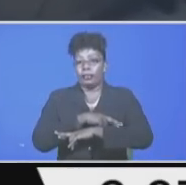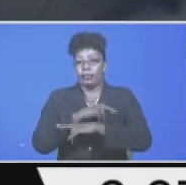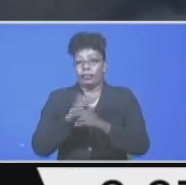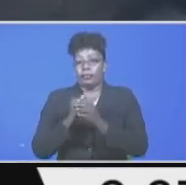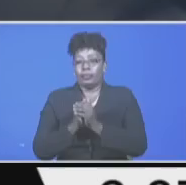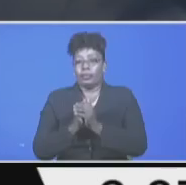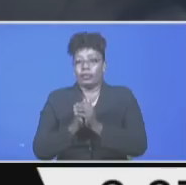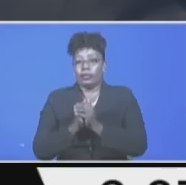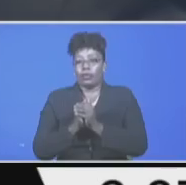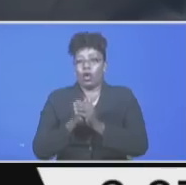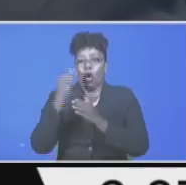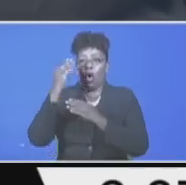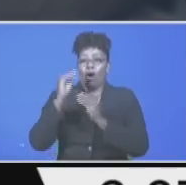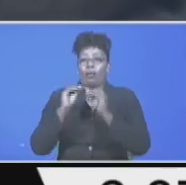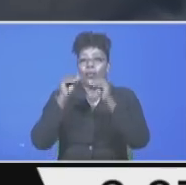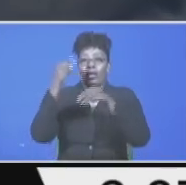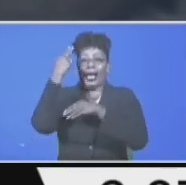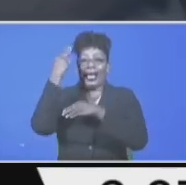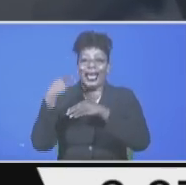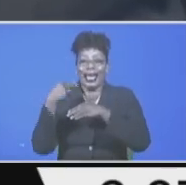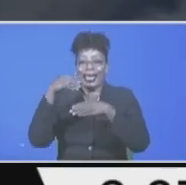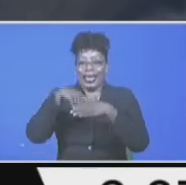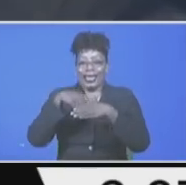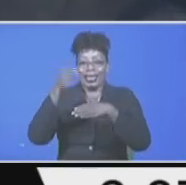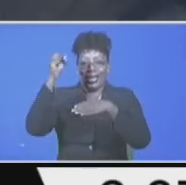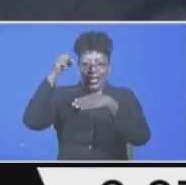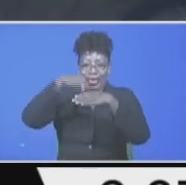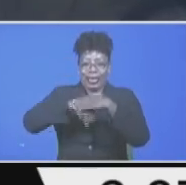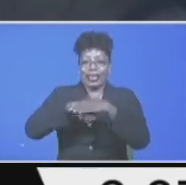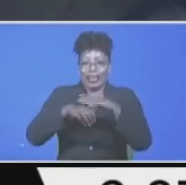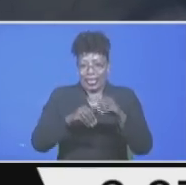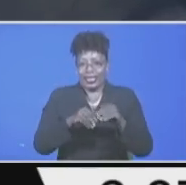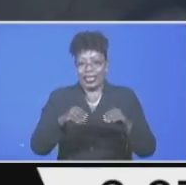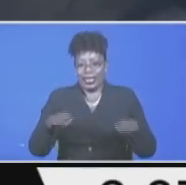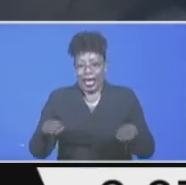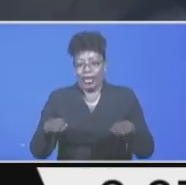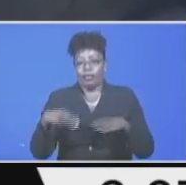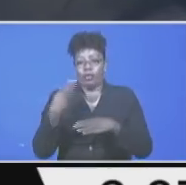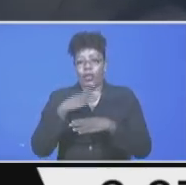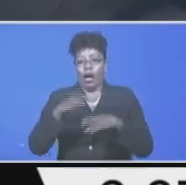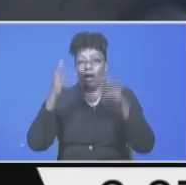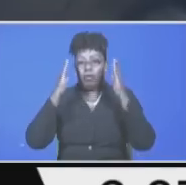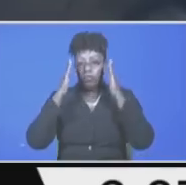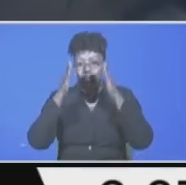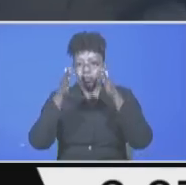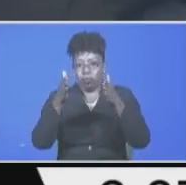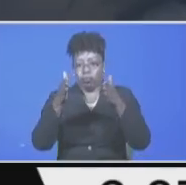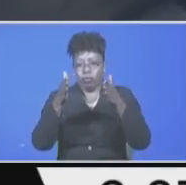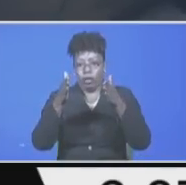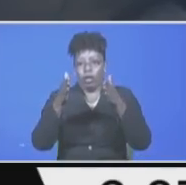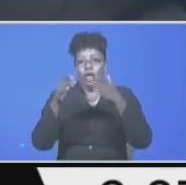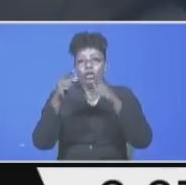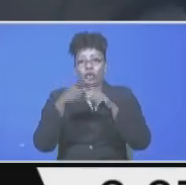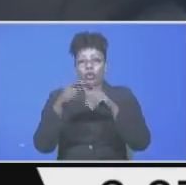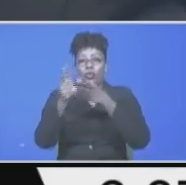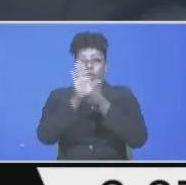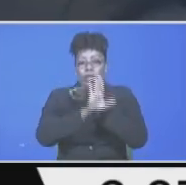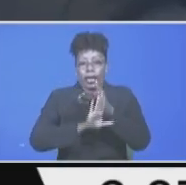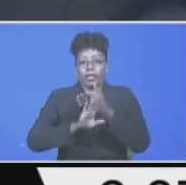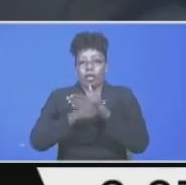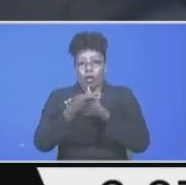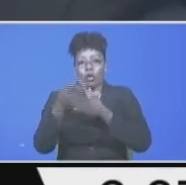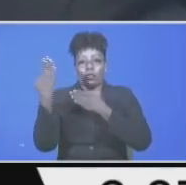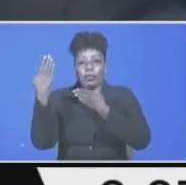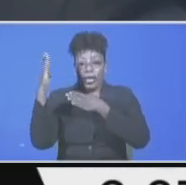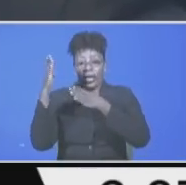sand and not take steps to remain vigilant and on watch to protect those who, Bahamians, and those